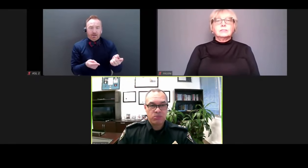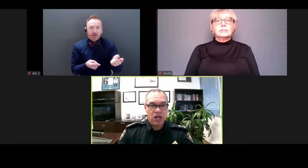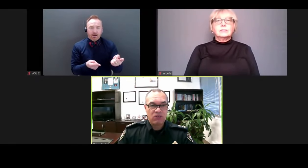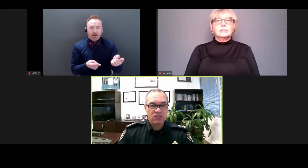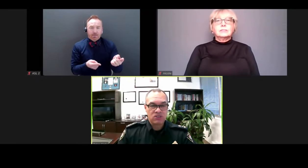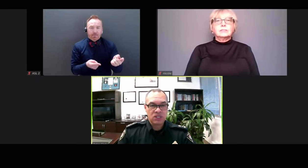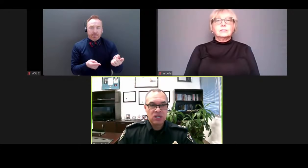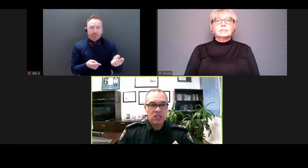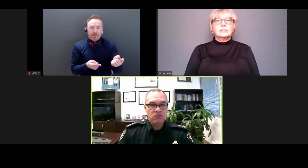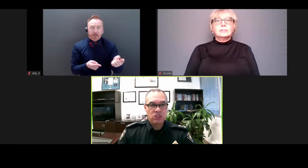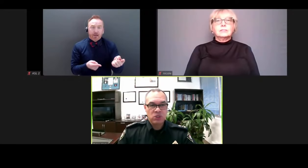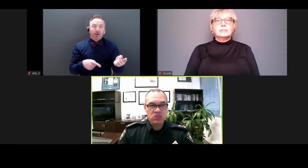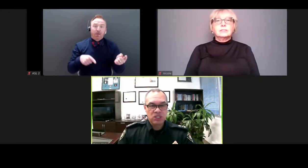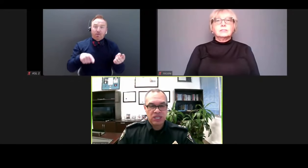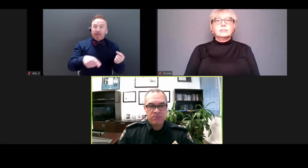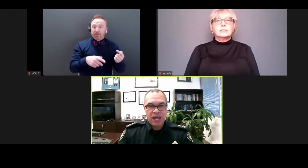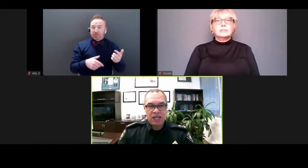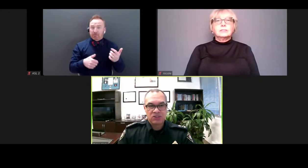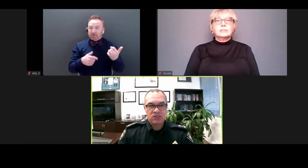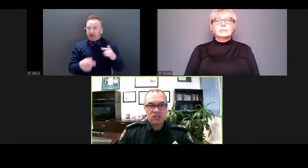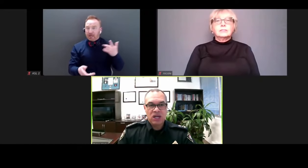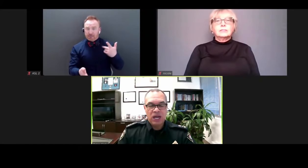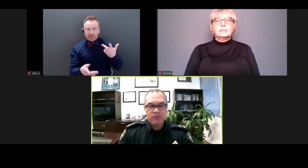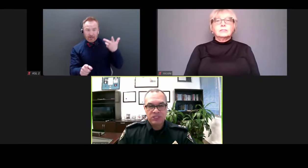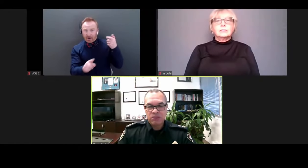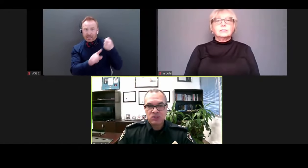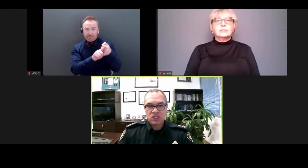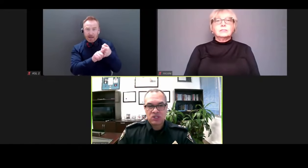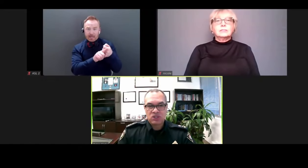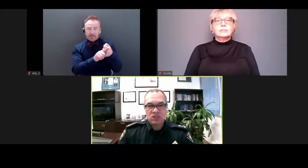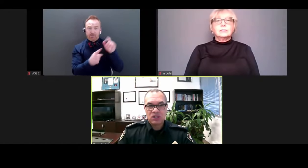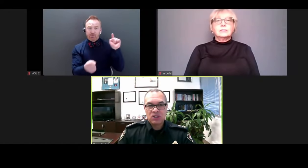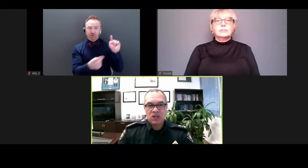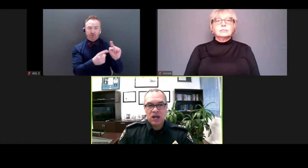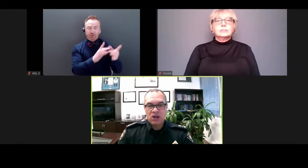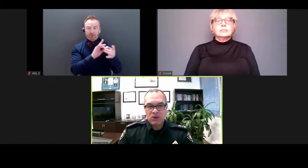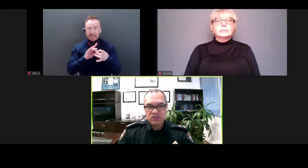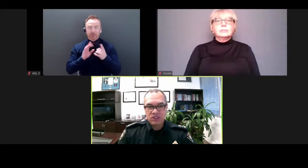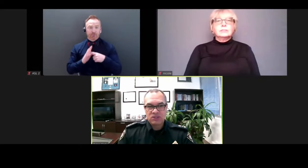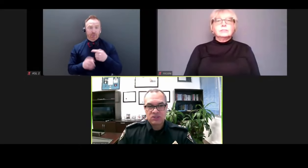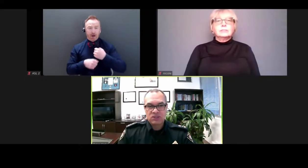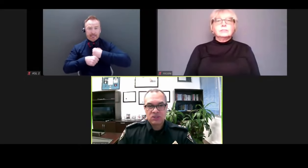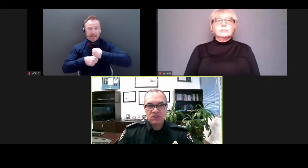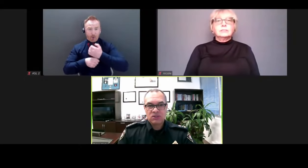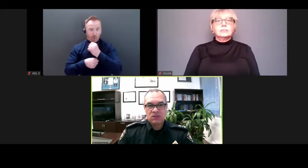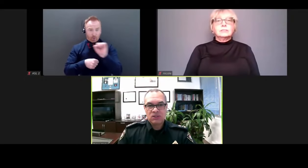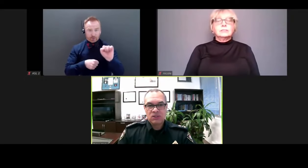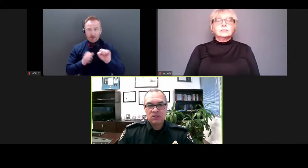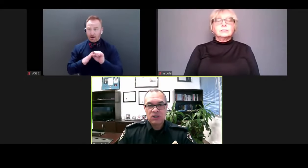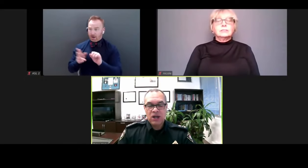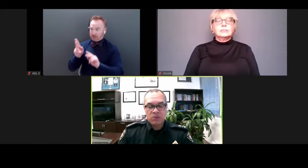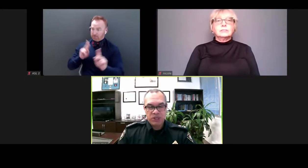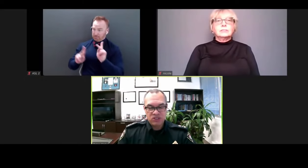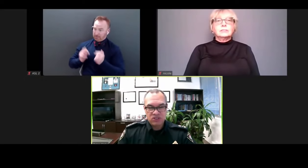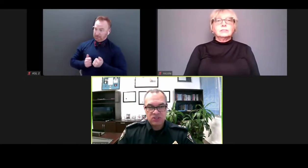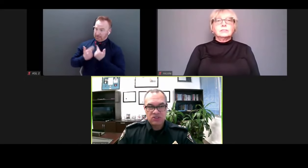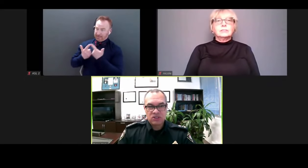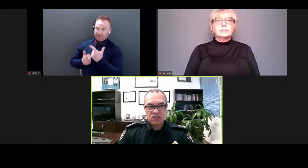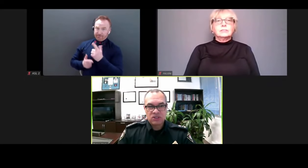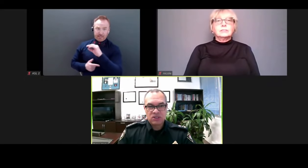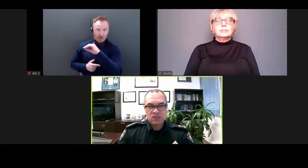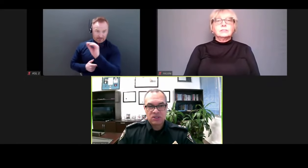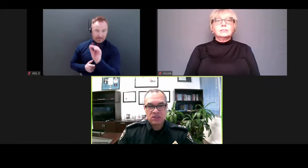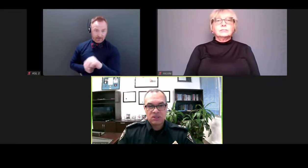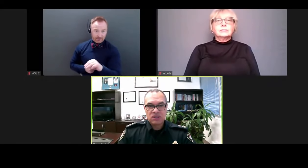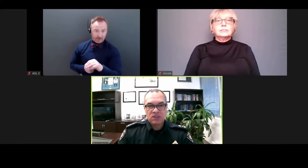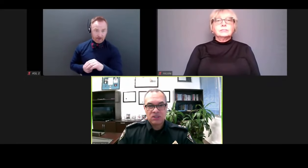significant progress in reducing the impacts of the demonstration on our residents, on our businesses,